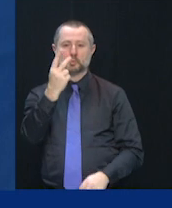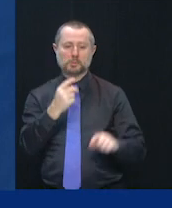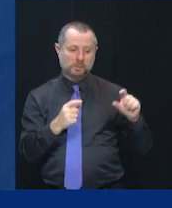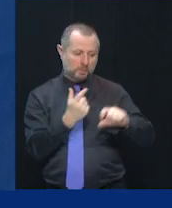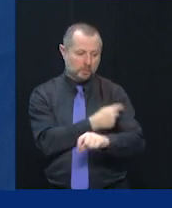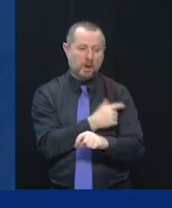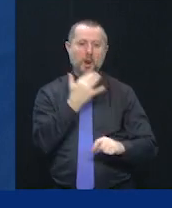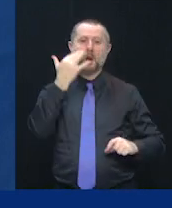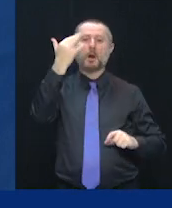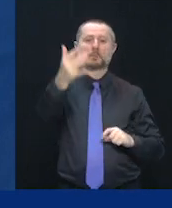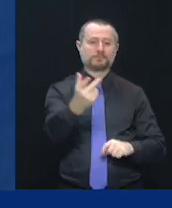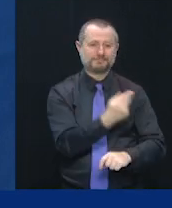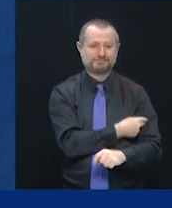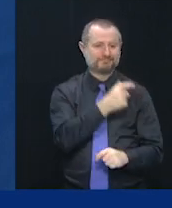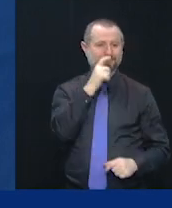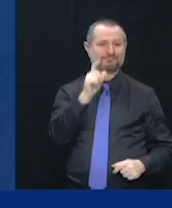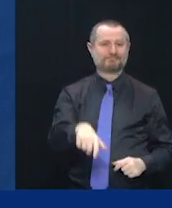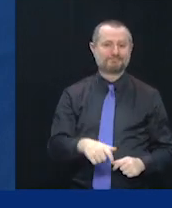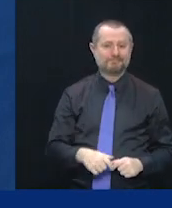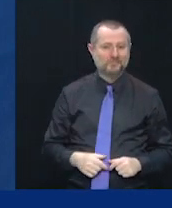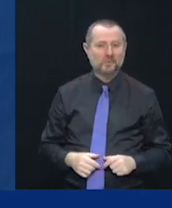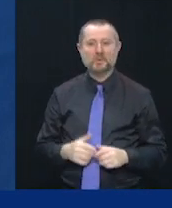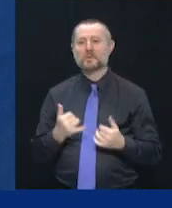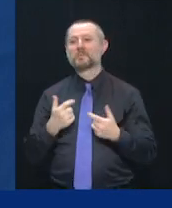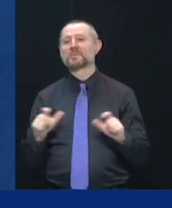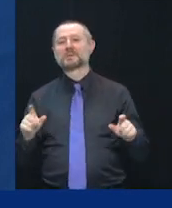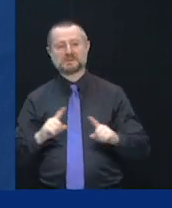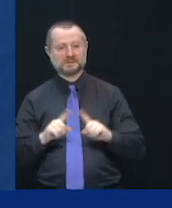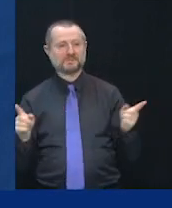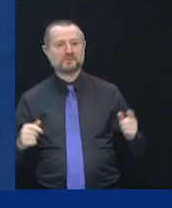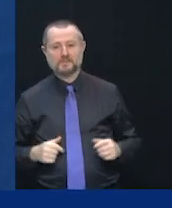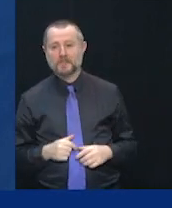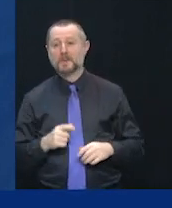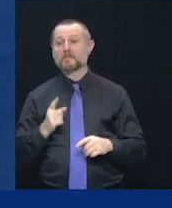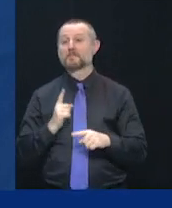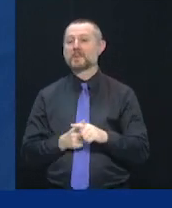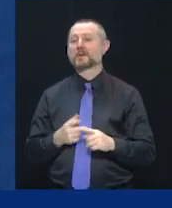a phenomenal logistical difference. And it does not